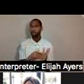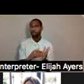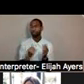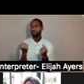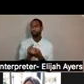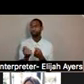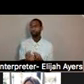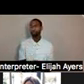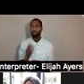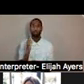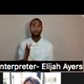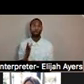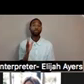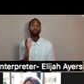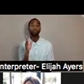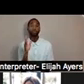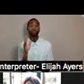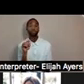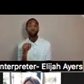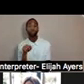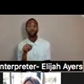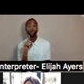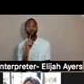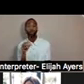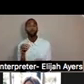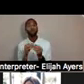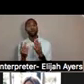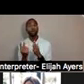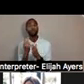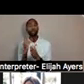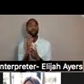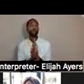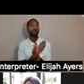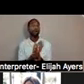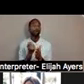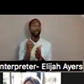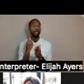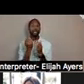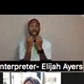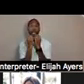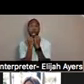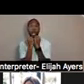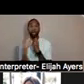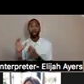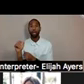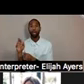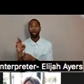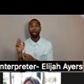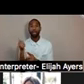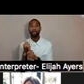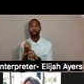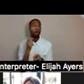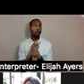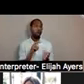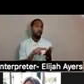years. So this being sort of a reflection of our understanding that care is something that is hard to define or